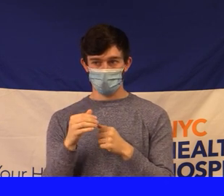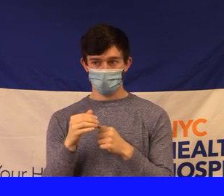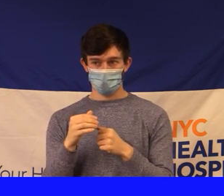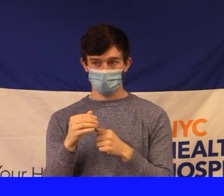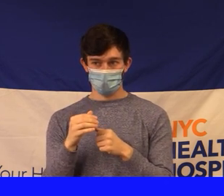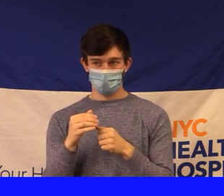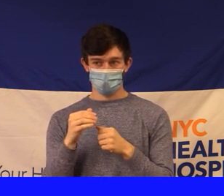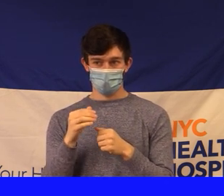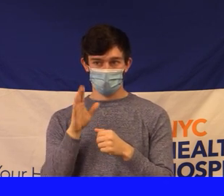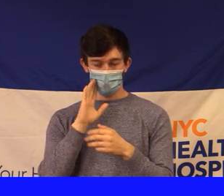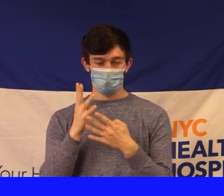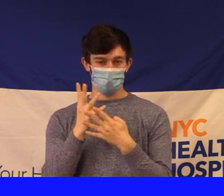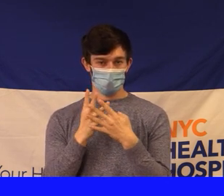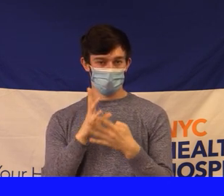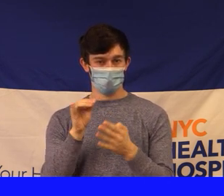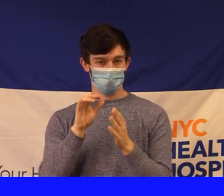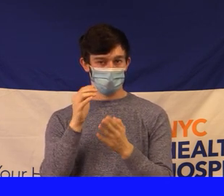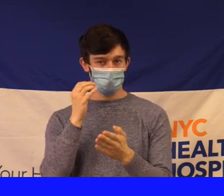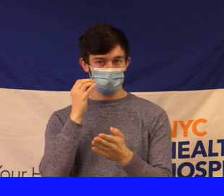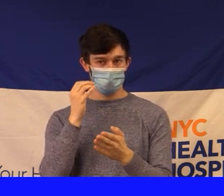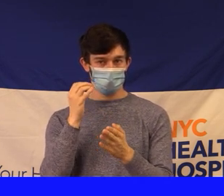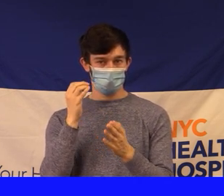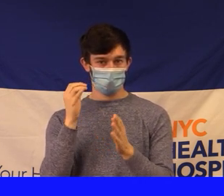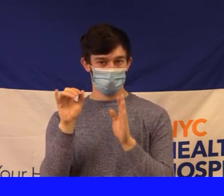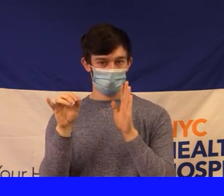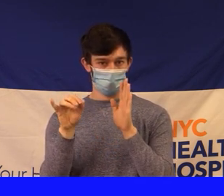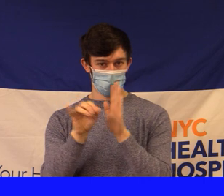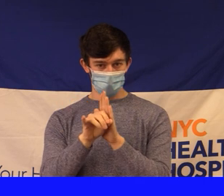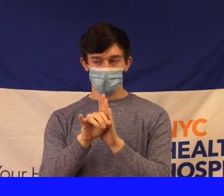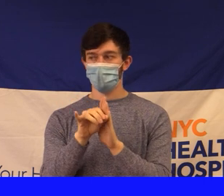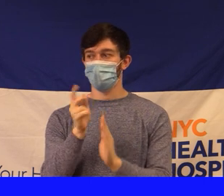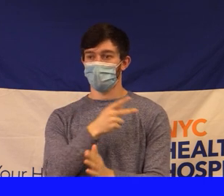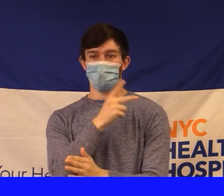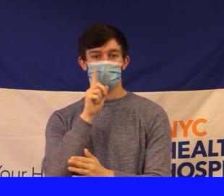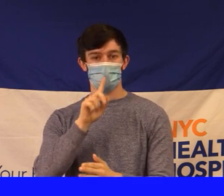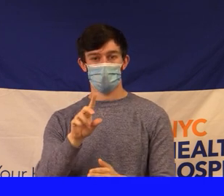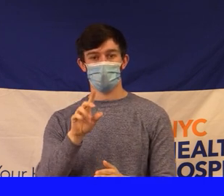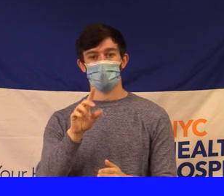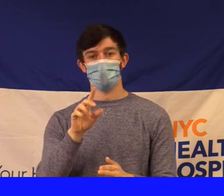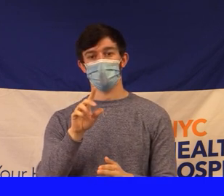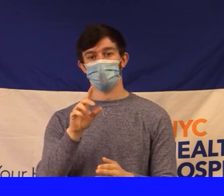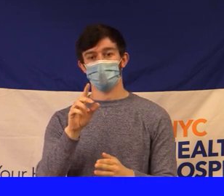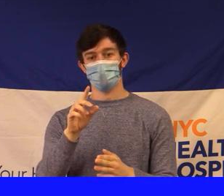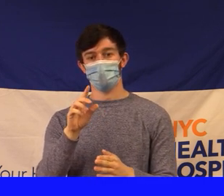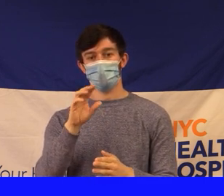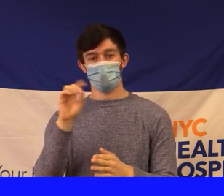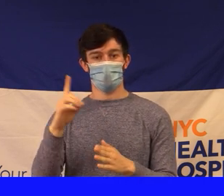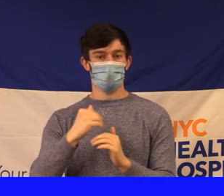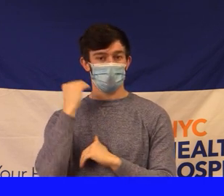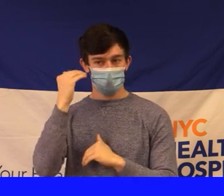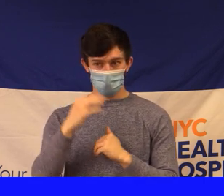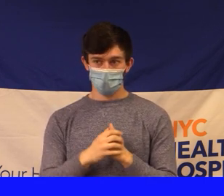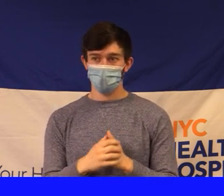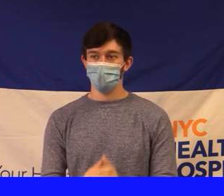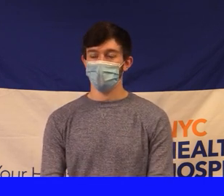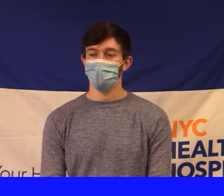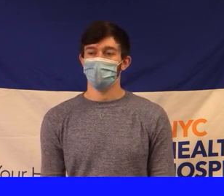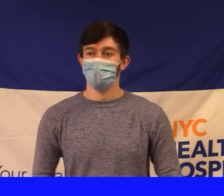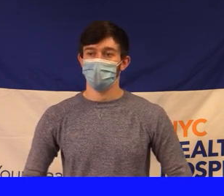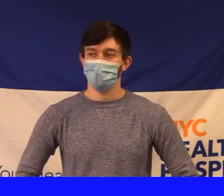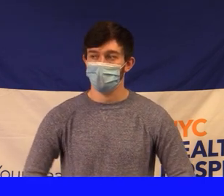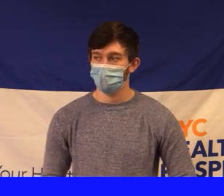that screens and identifies patients at risk for opiate overdose, continued expansion of the buprenorphine